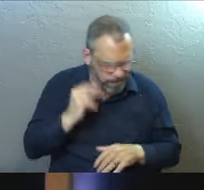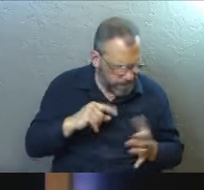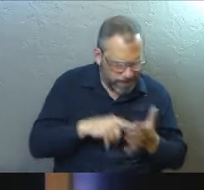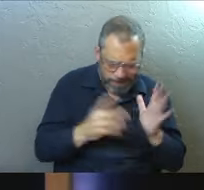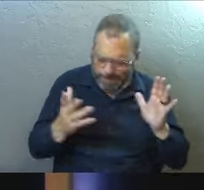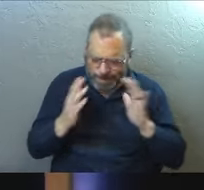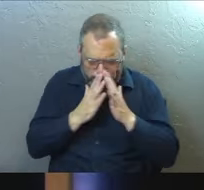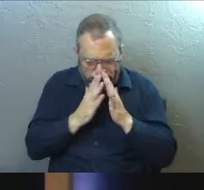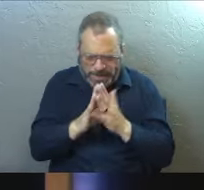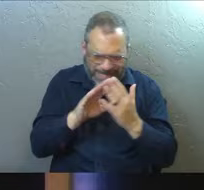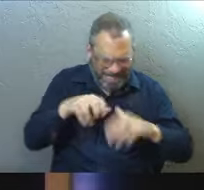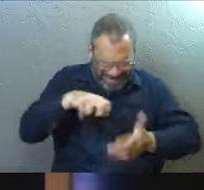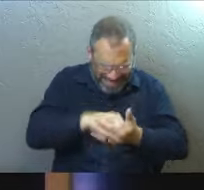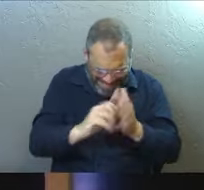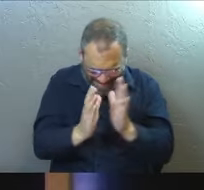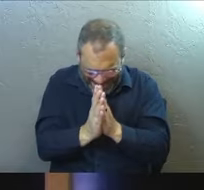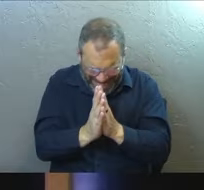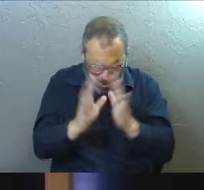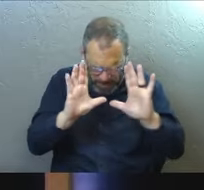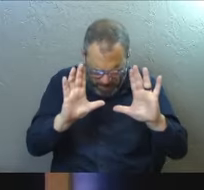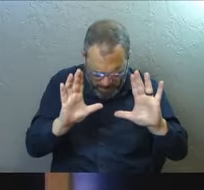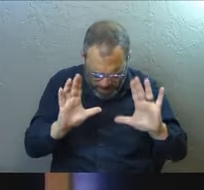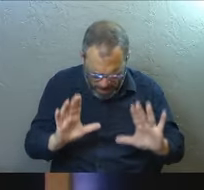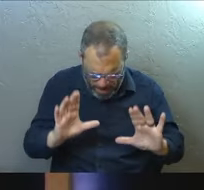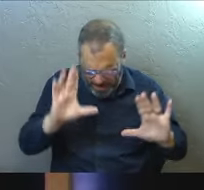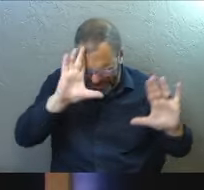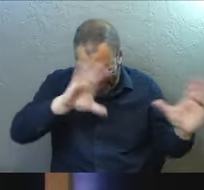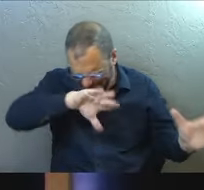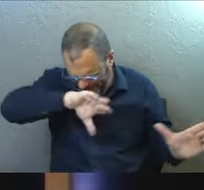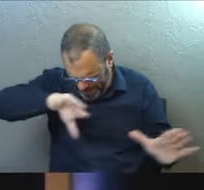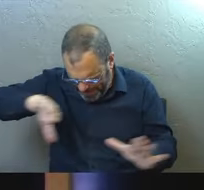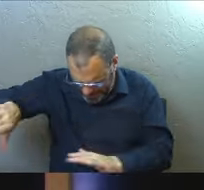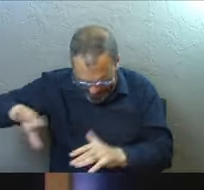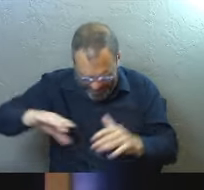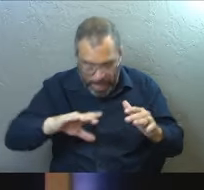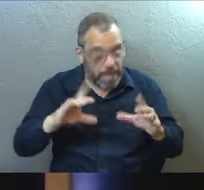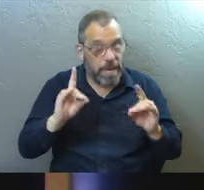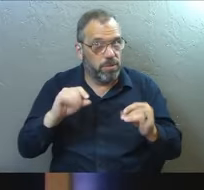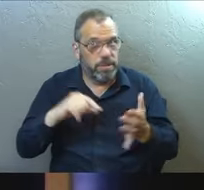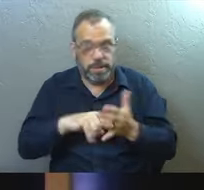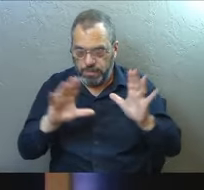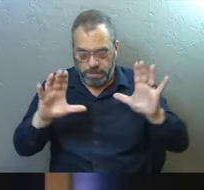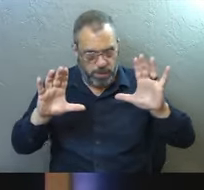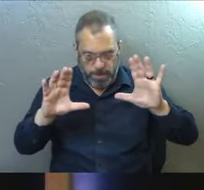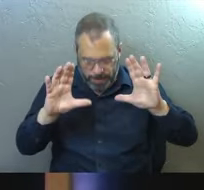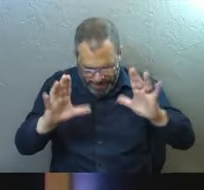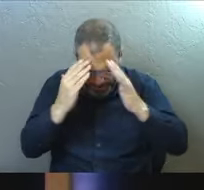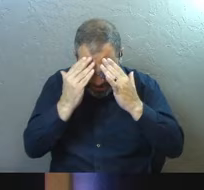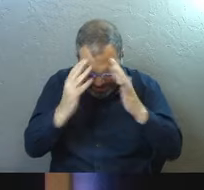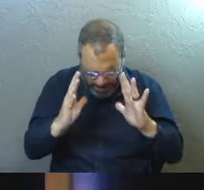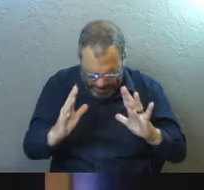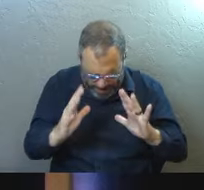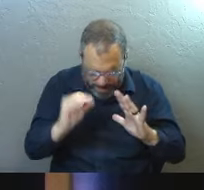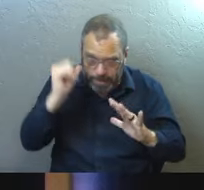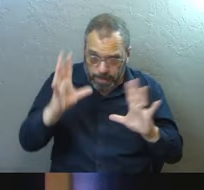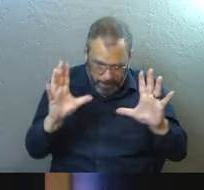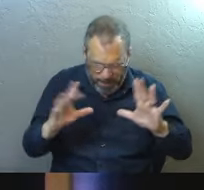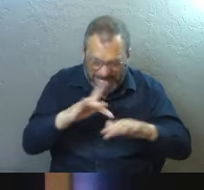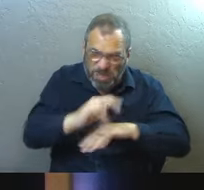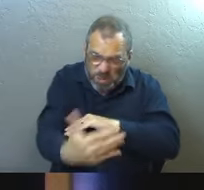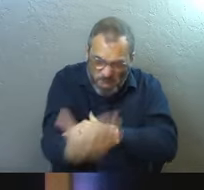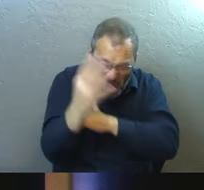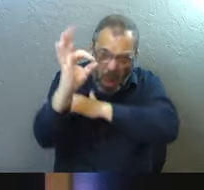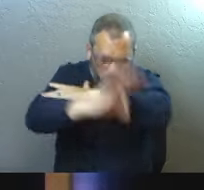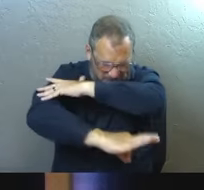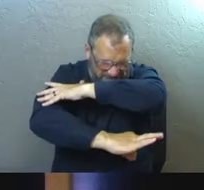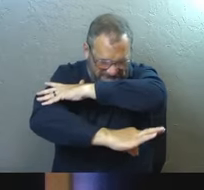you try to get alone and try to get quiet and like put all this stuff away. And I do this where I'm like, okay, like, here we go, God. And it's like early in the